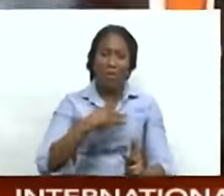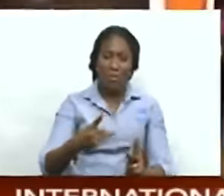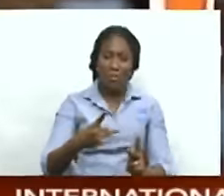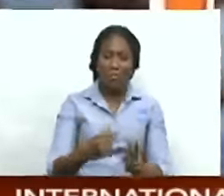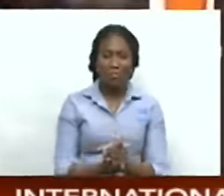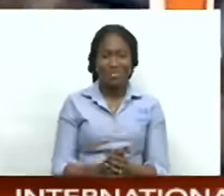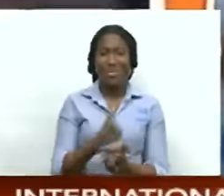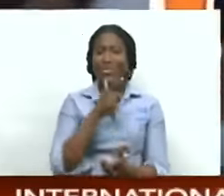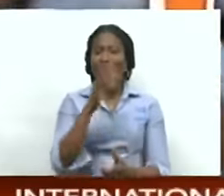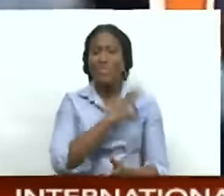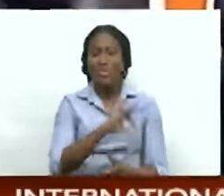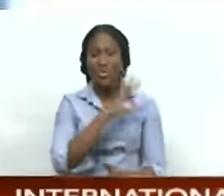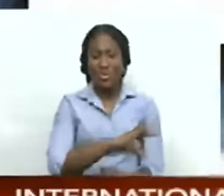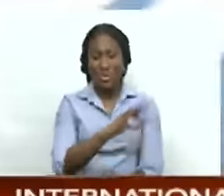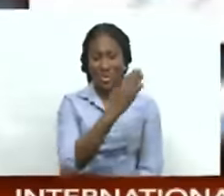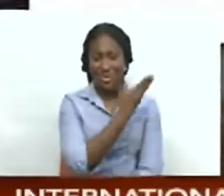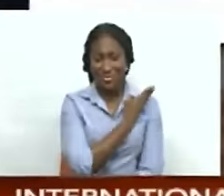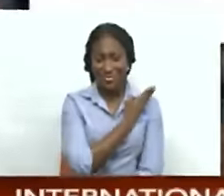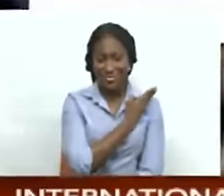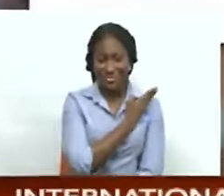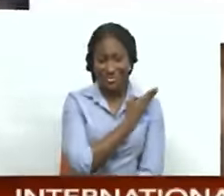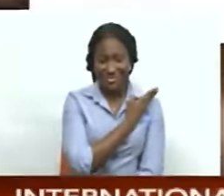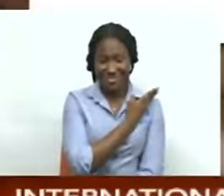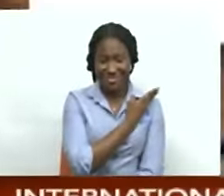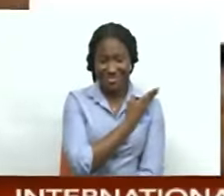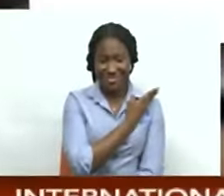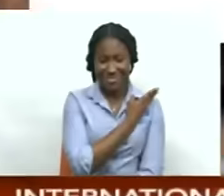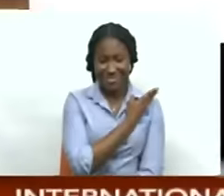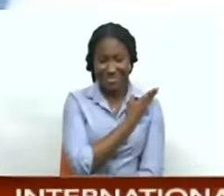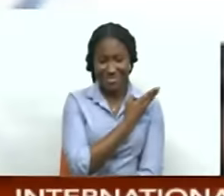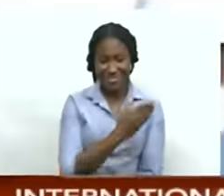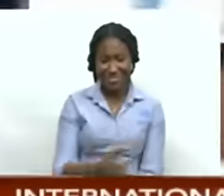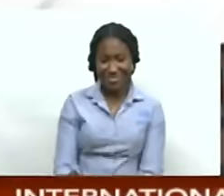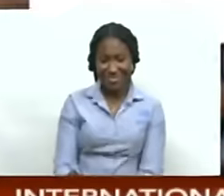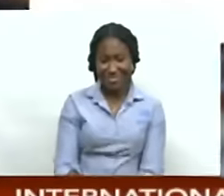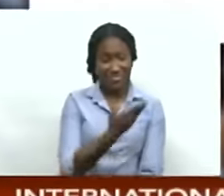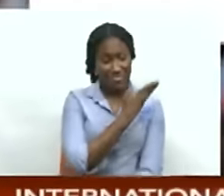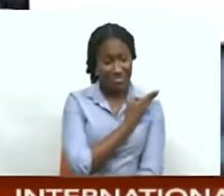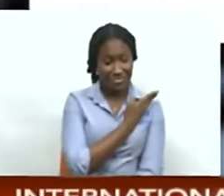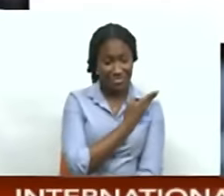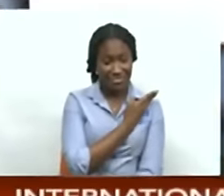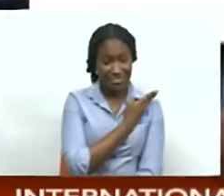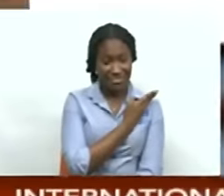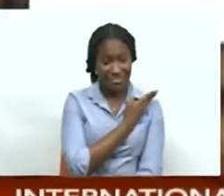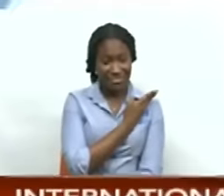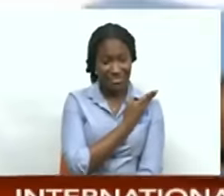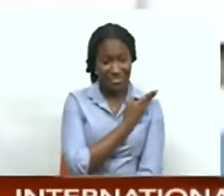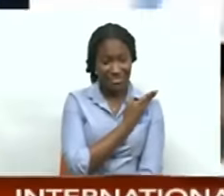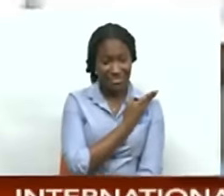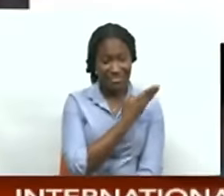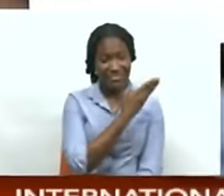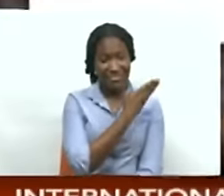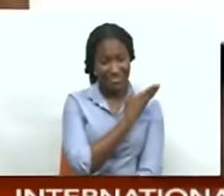by KFC, Finger Licking Good, Be Mobile, Life Is On, and White Oak, for the